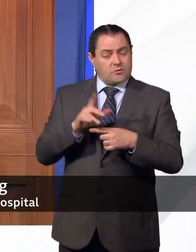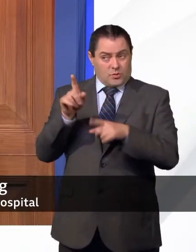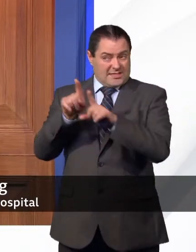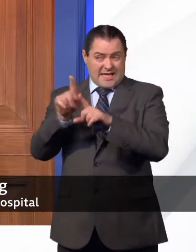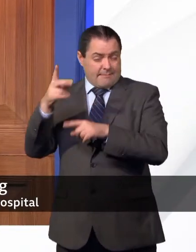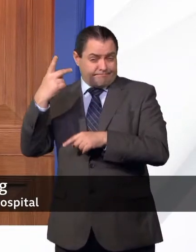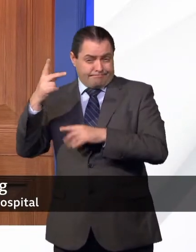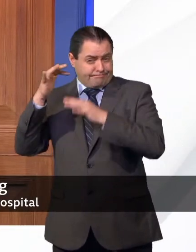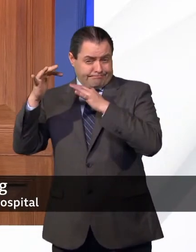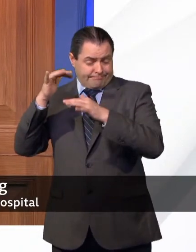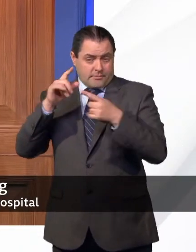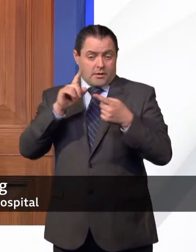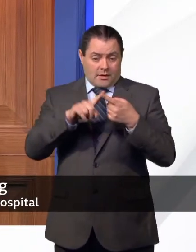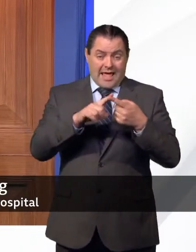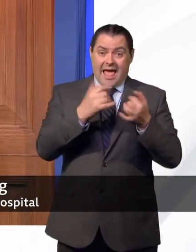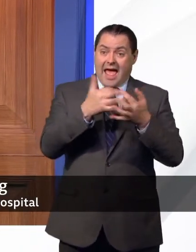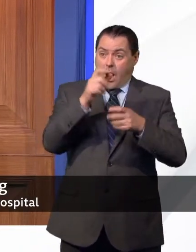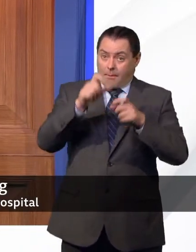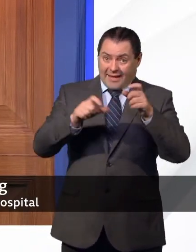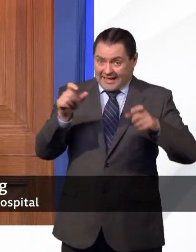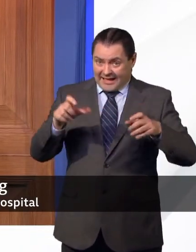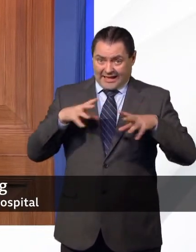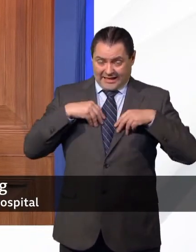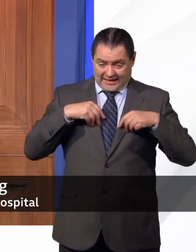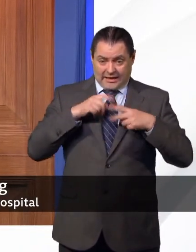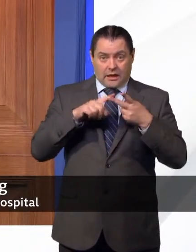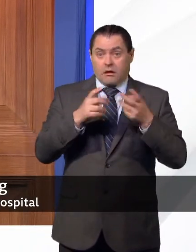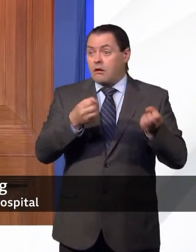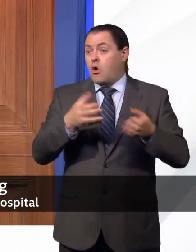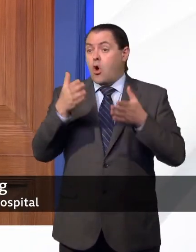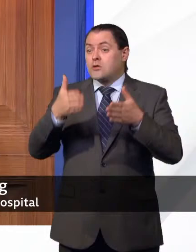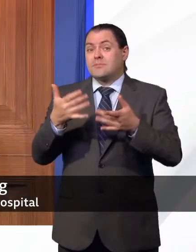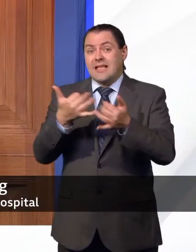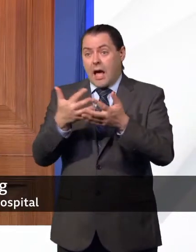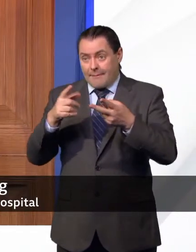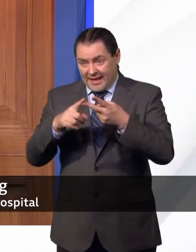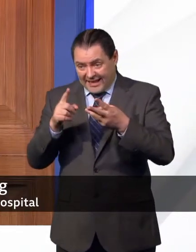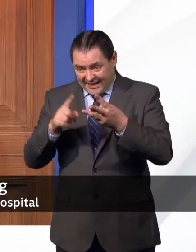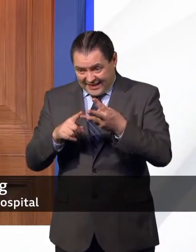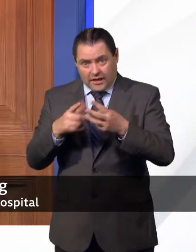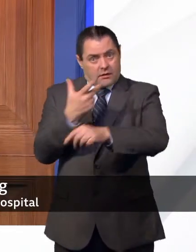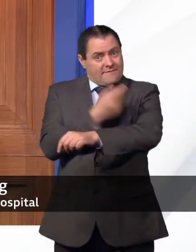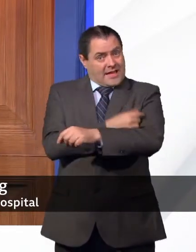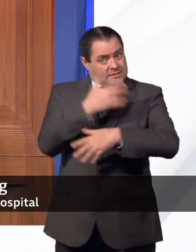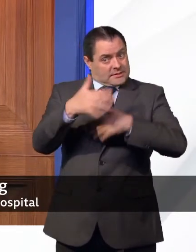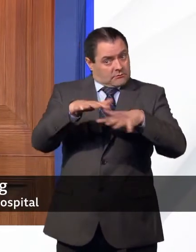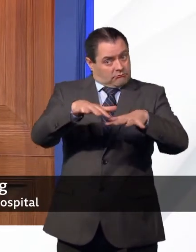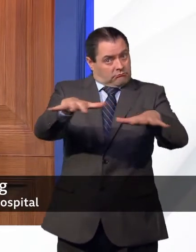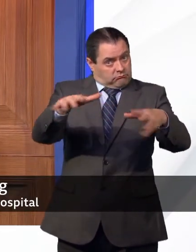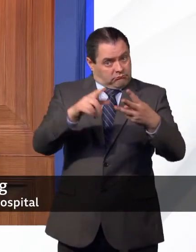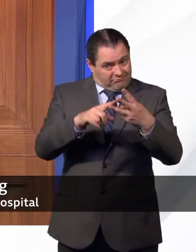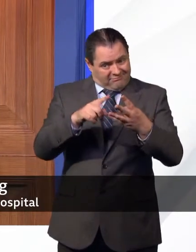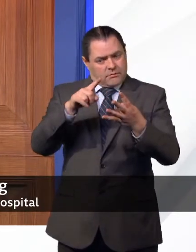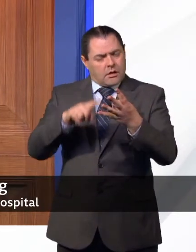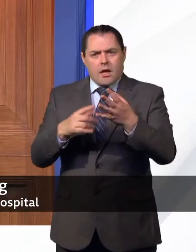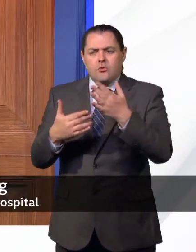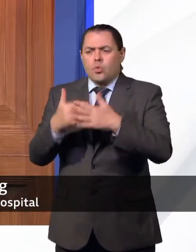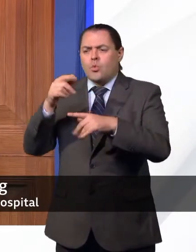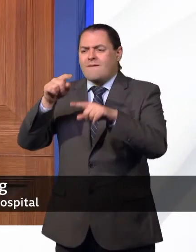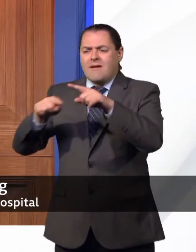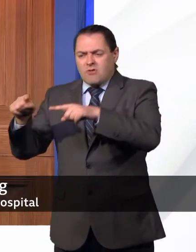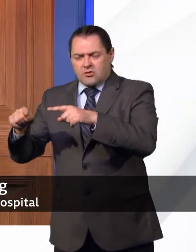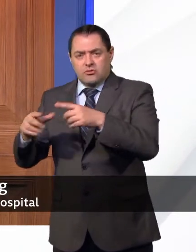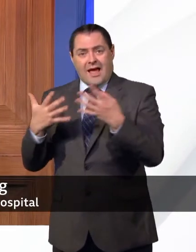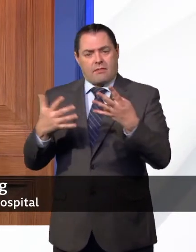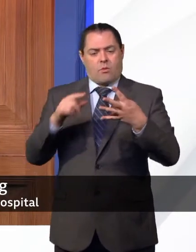cases, hospitalisations, the effectiveness of the vaccine programme, and then new variants. And so in many ways, we're looking at the first part and the last